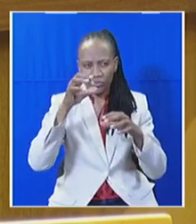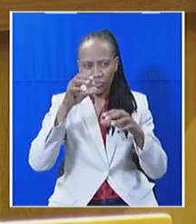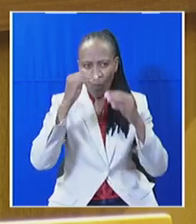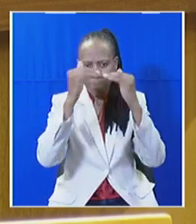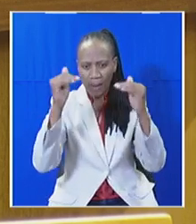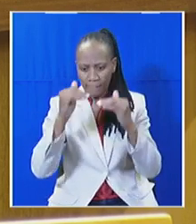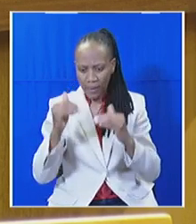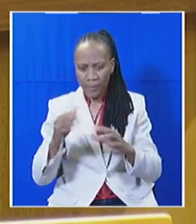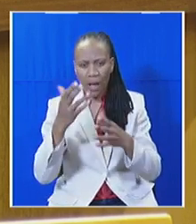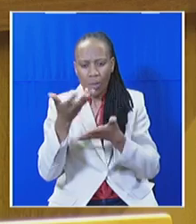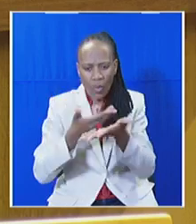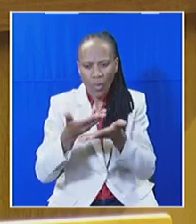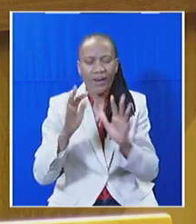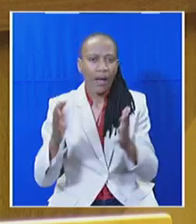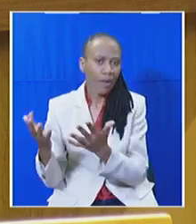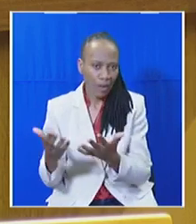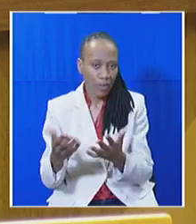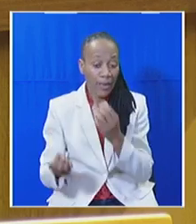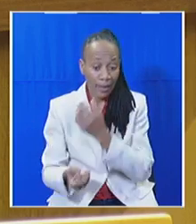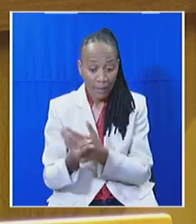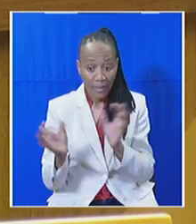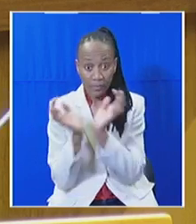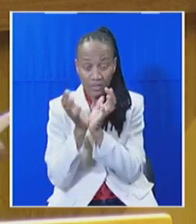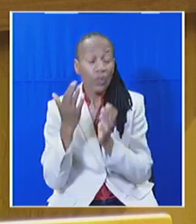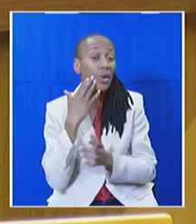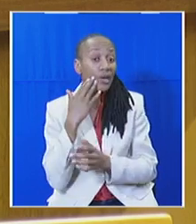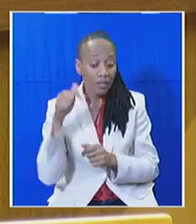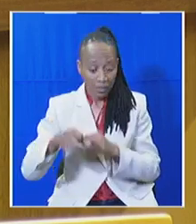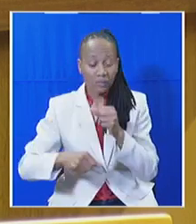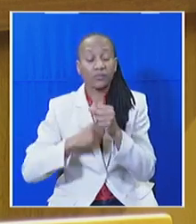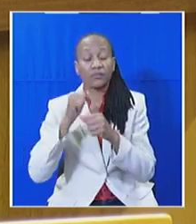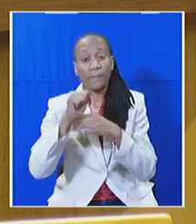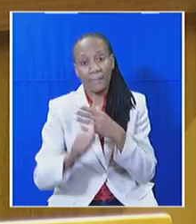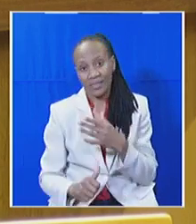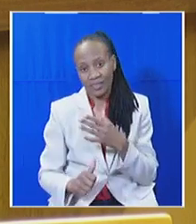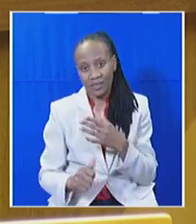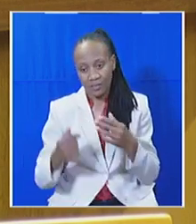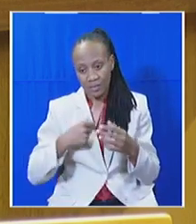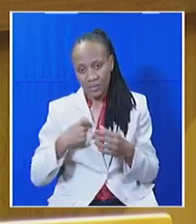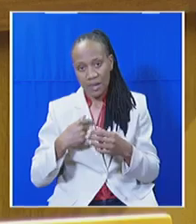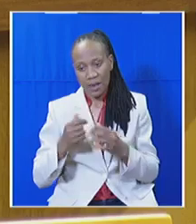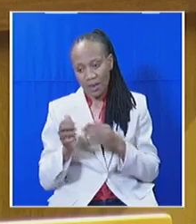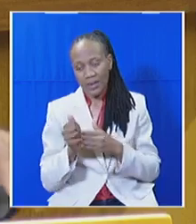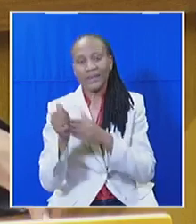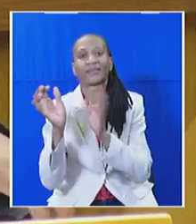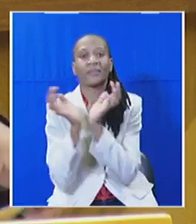month, which I will host. I thank you, Madam Speaker.